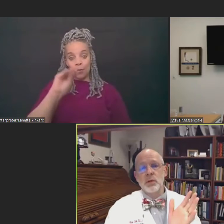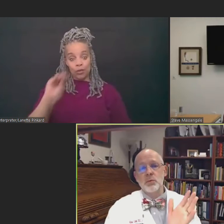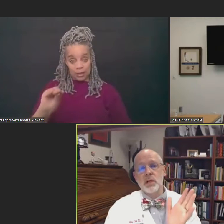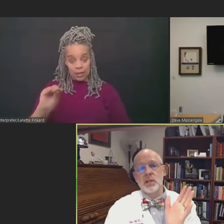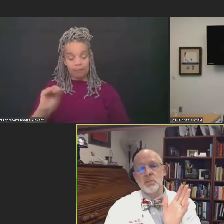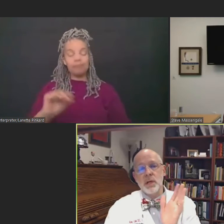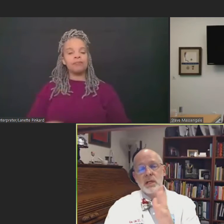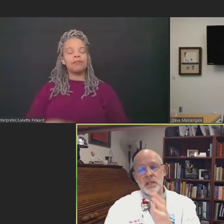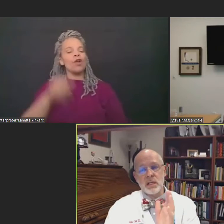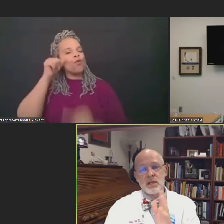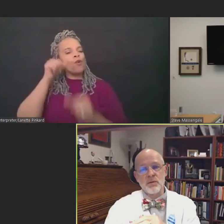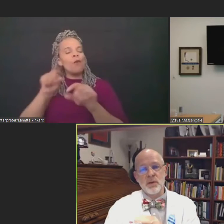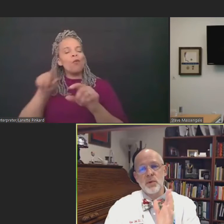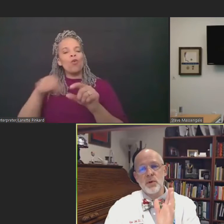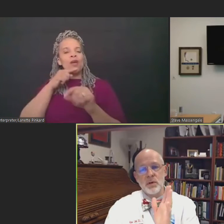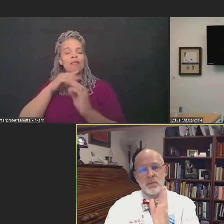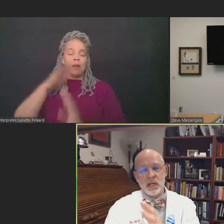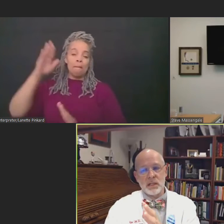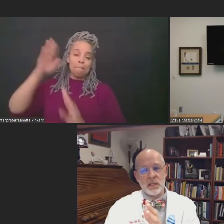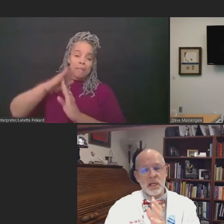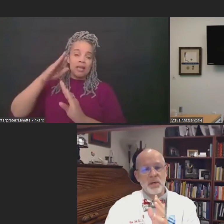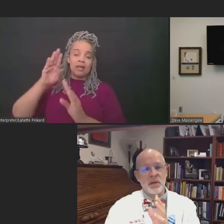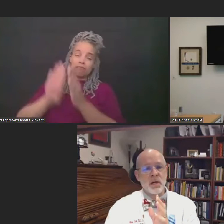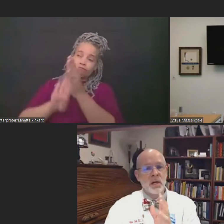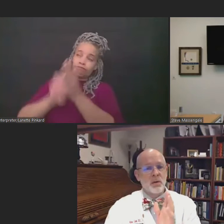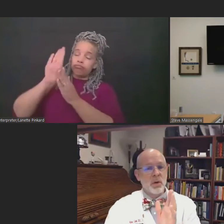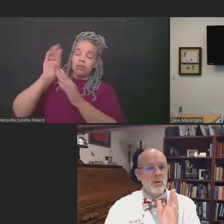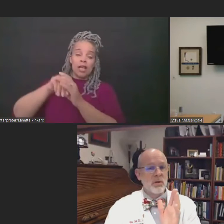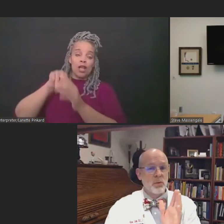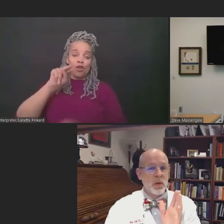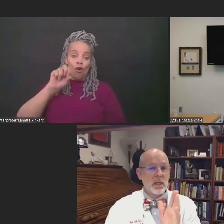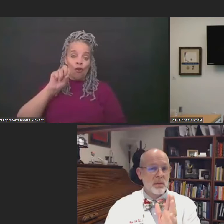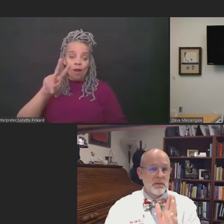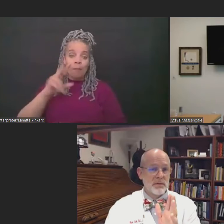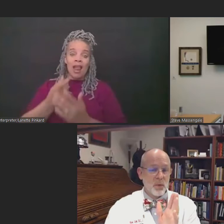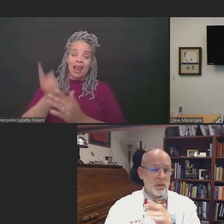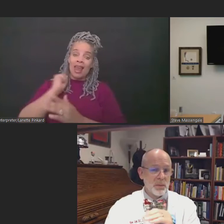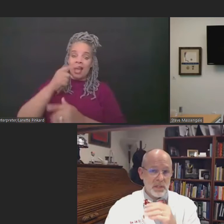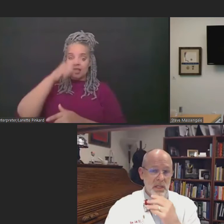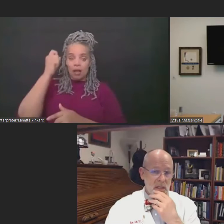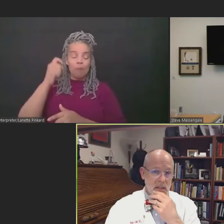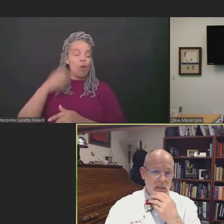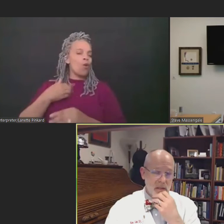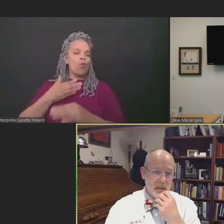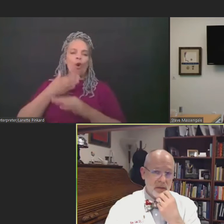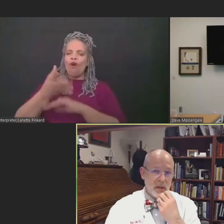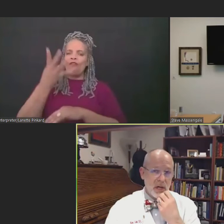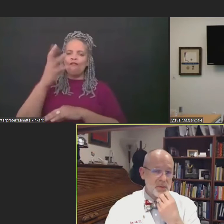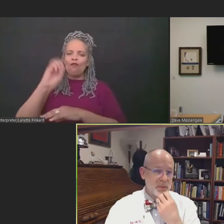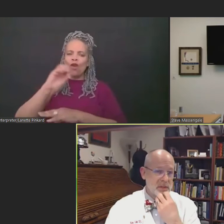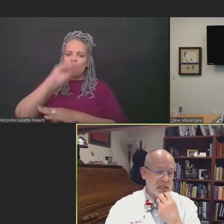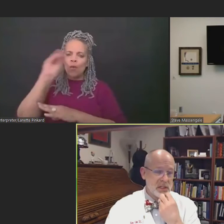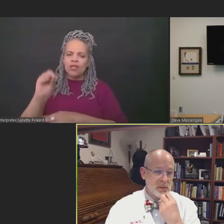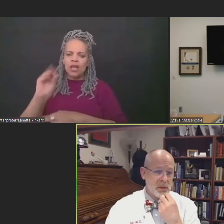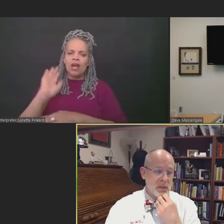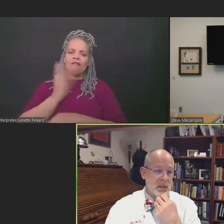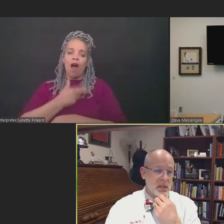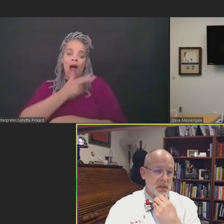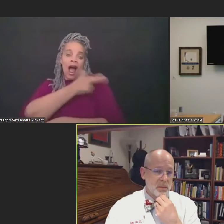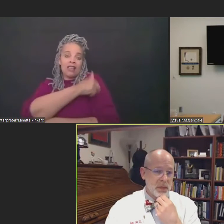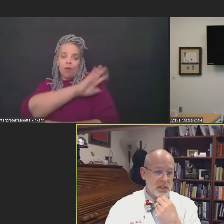remember, when we're in the peak of this in November and back in the summer, we were well above 40% of our